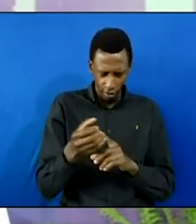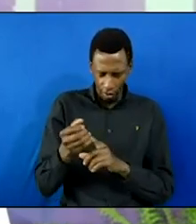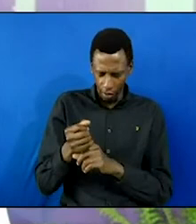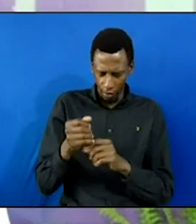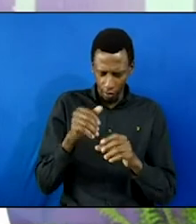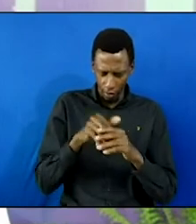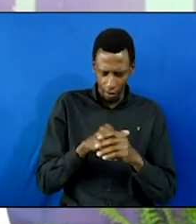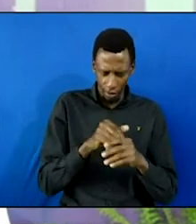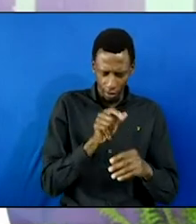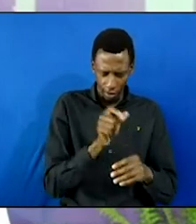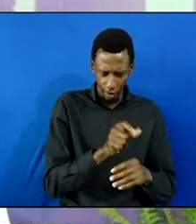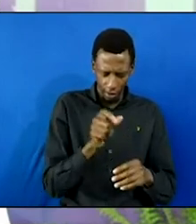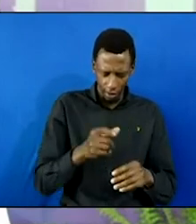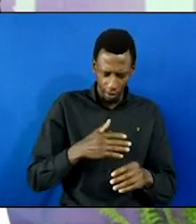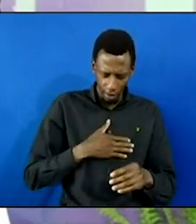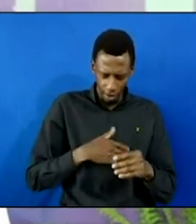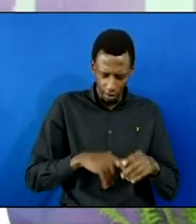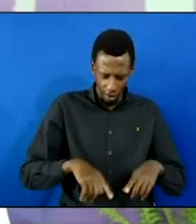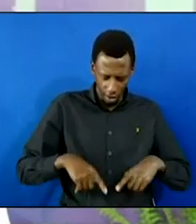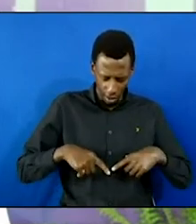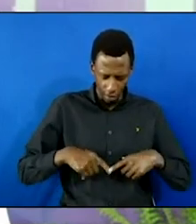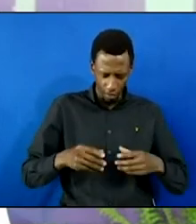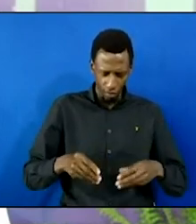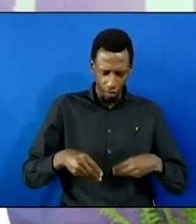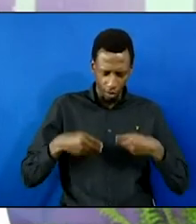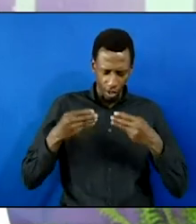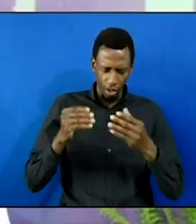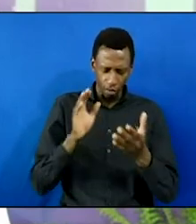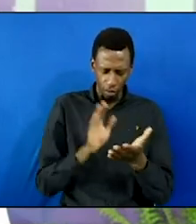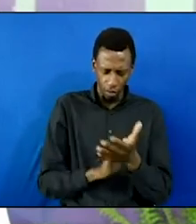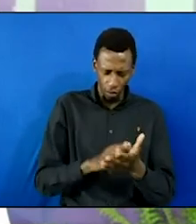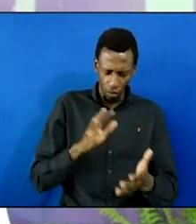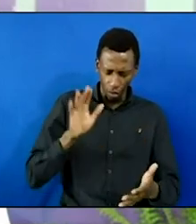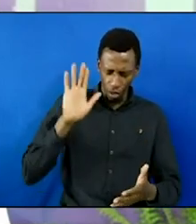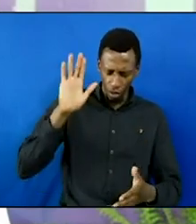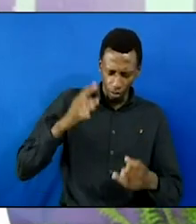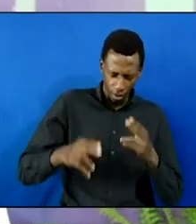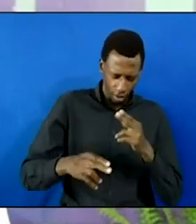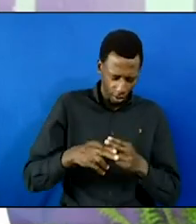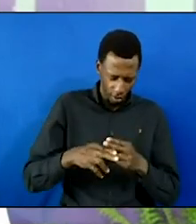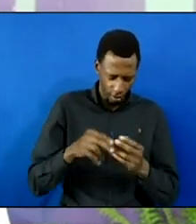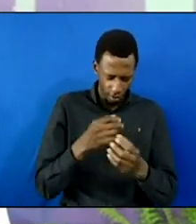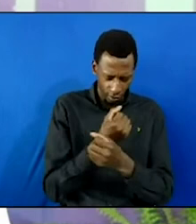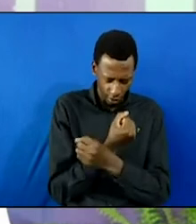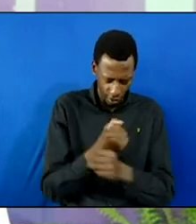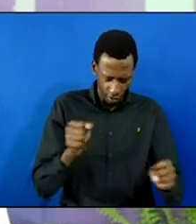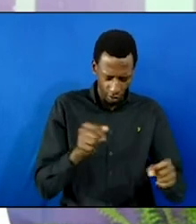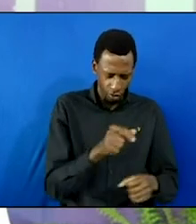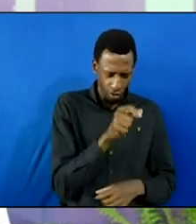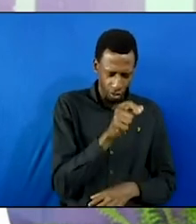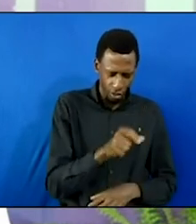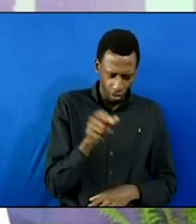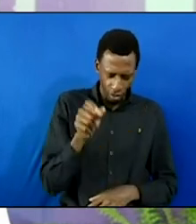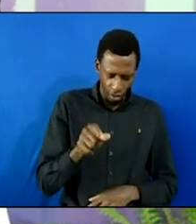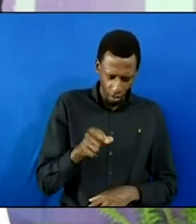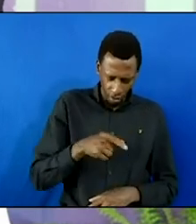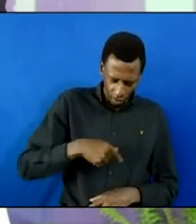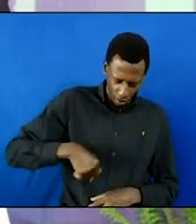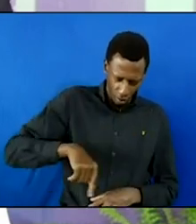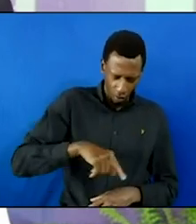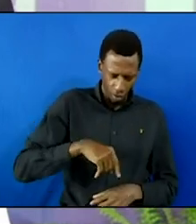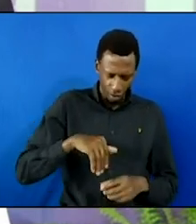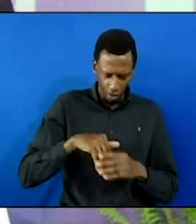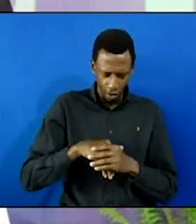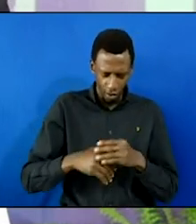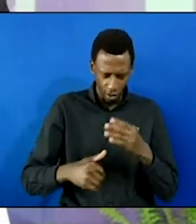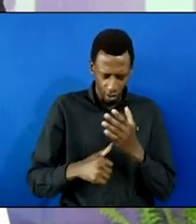of our lives. Let it bring glory to your name, and let it bring salvation to each one and every one of us.